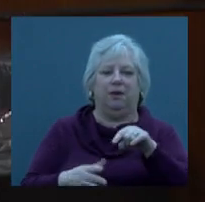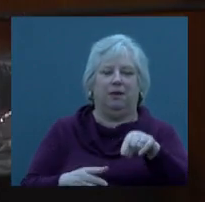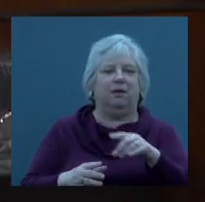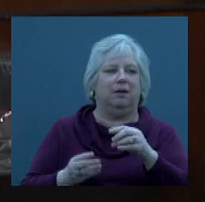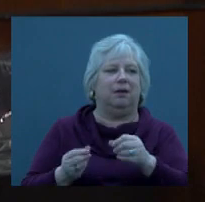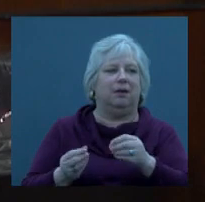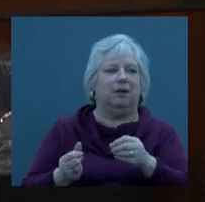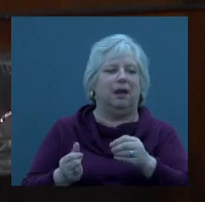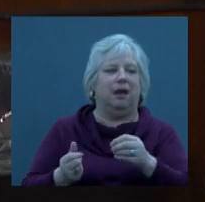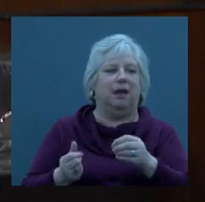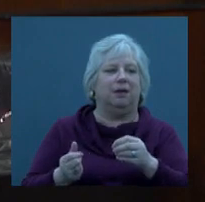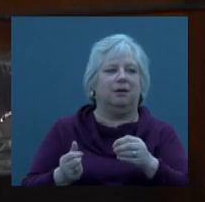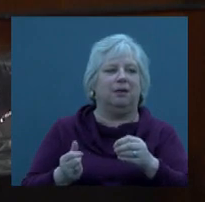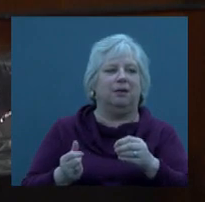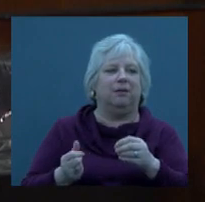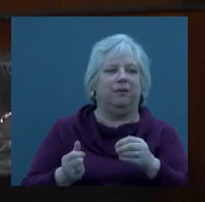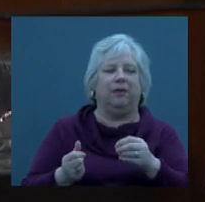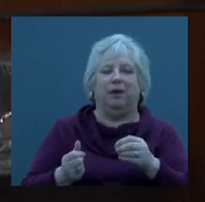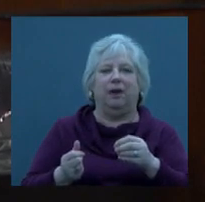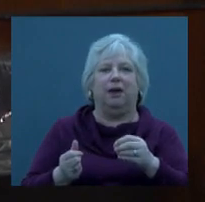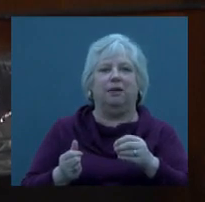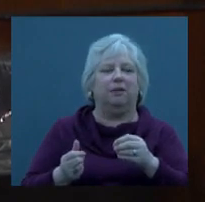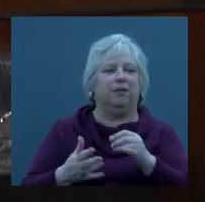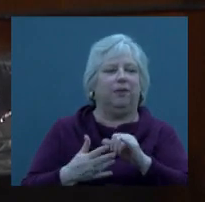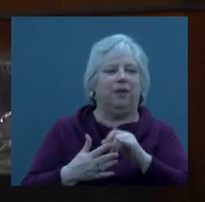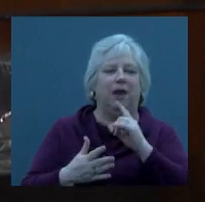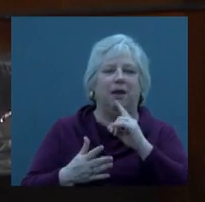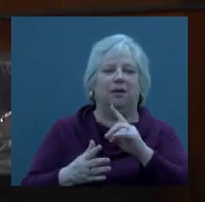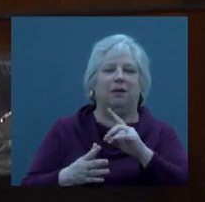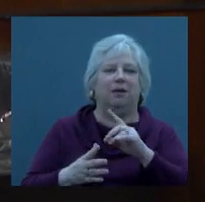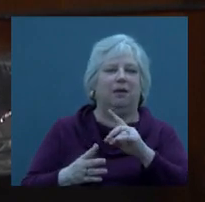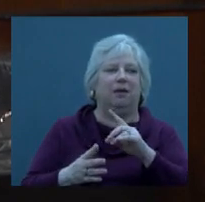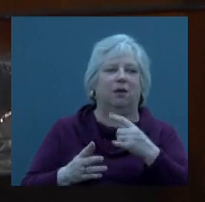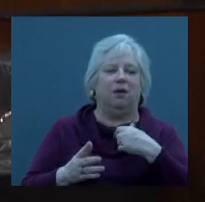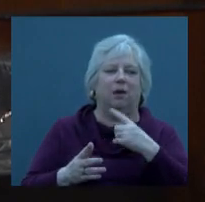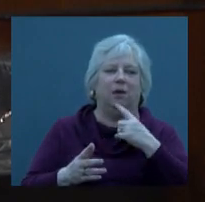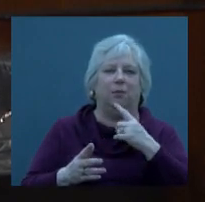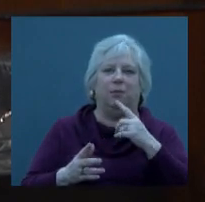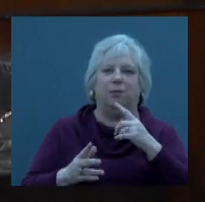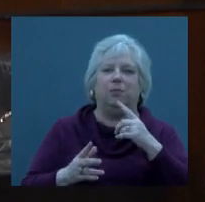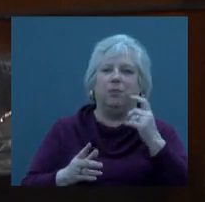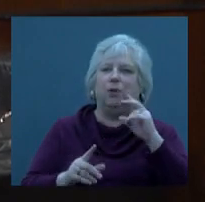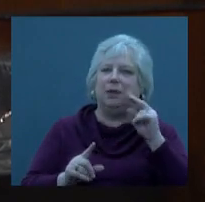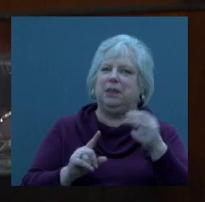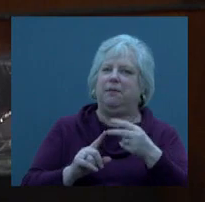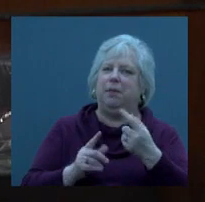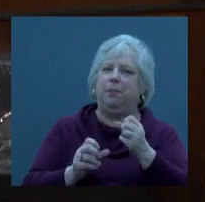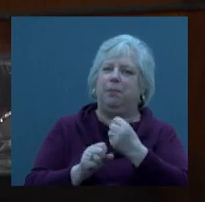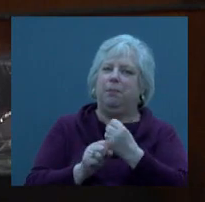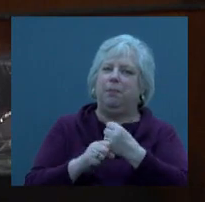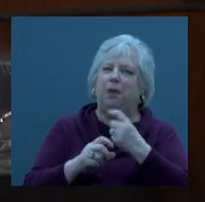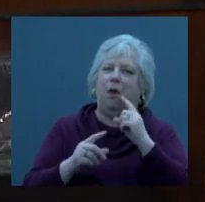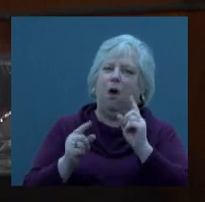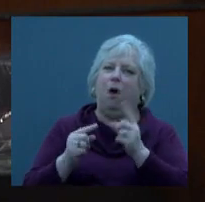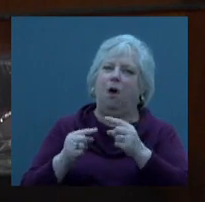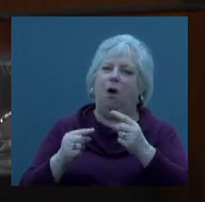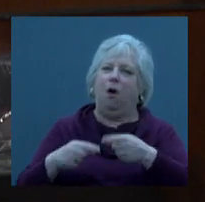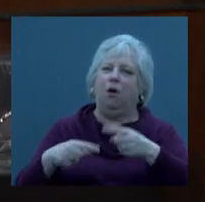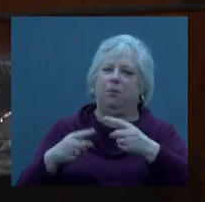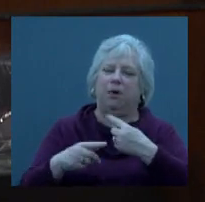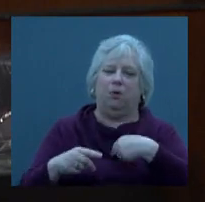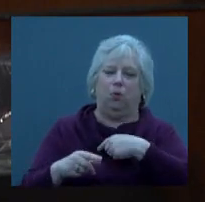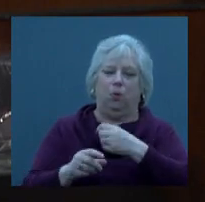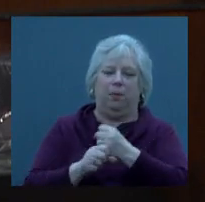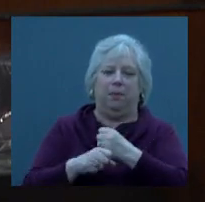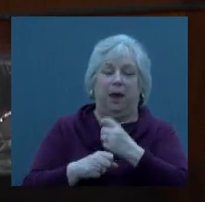land use, it's the perspective, or at least that is perceived to be the argument that will be made. And I've heard that same argument in the past to sort of reject